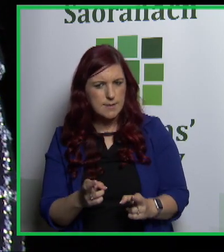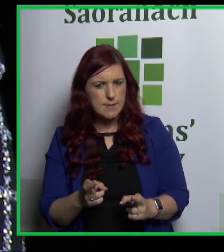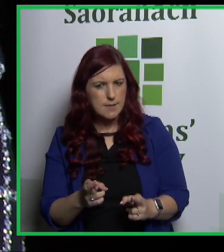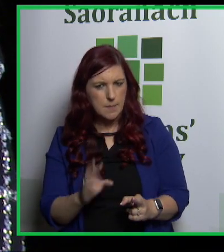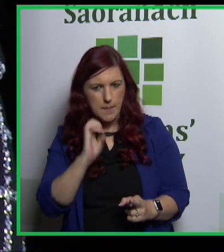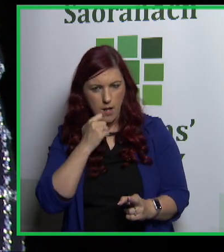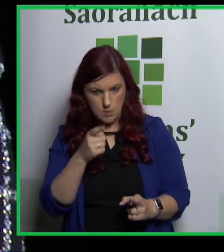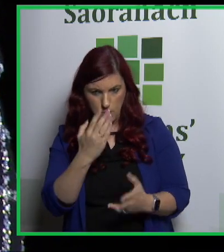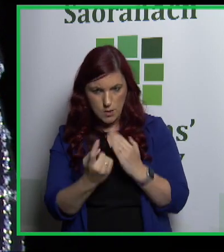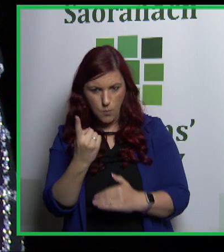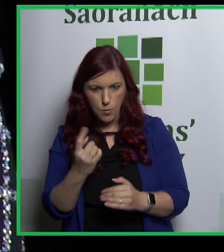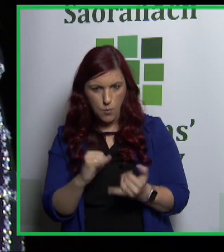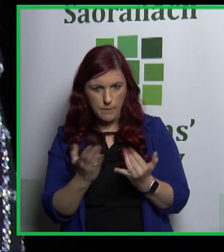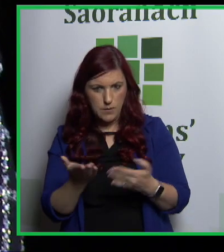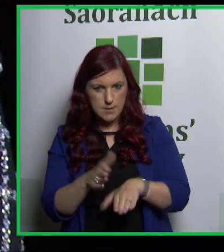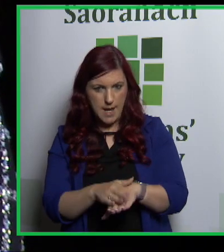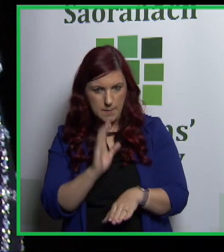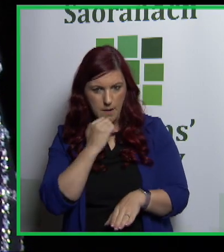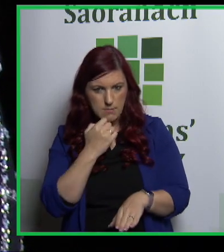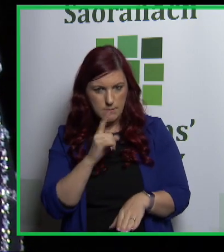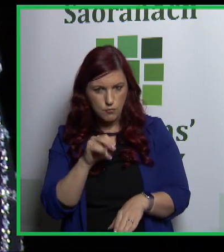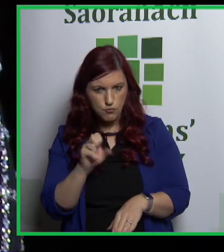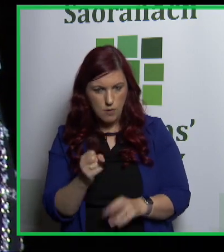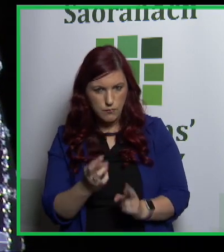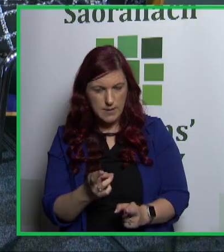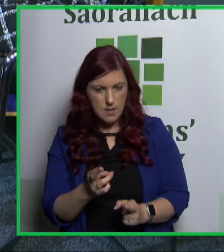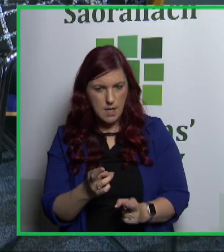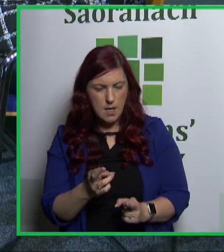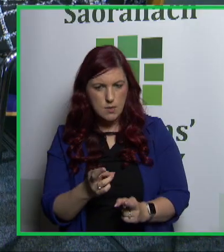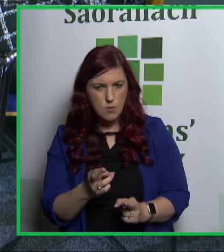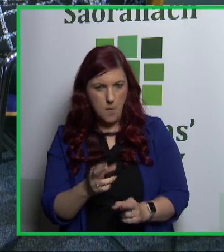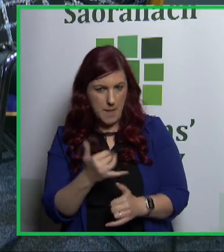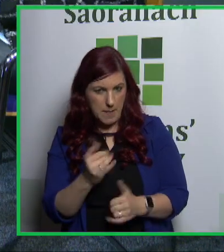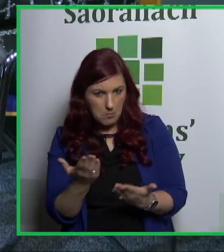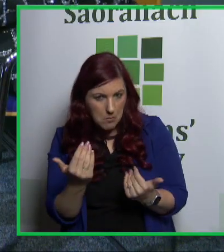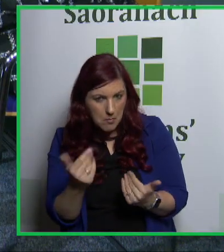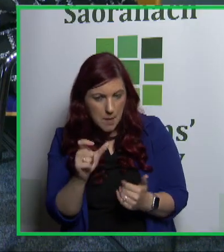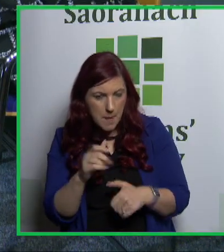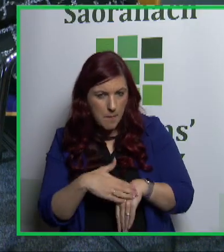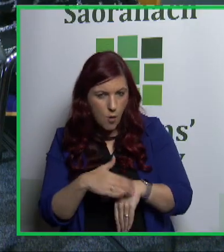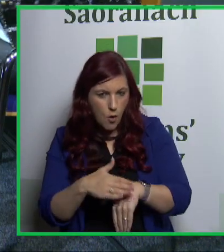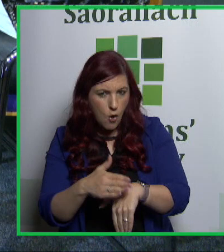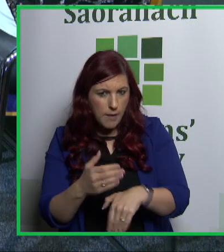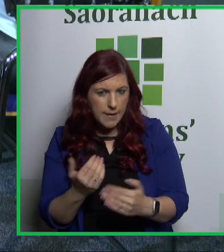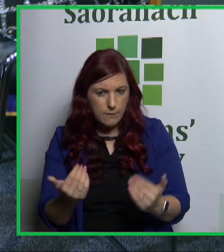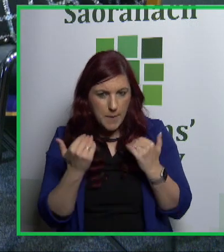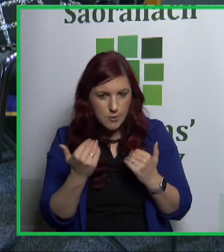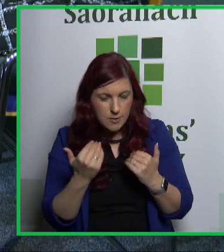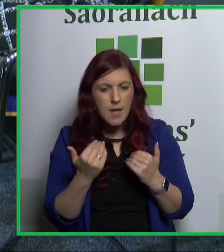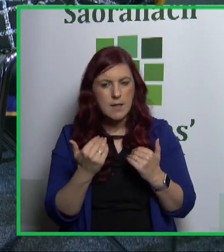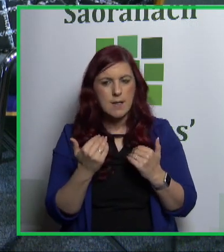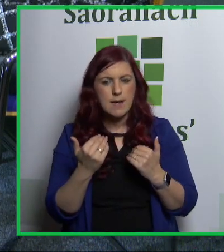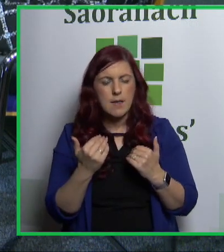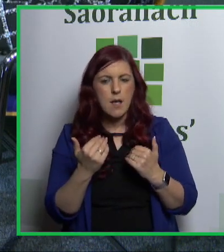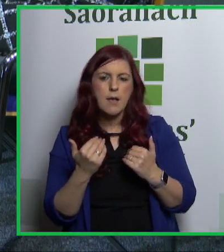lost someone to a drug-related death. You might maybe share with everyone. I know you come from a huge family, about 10